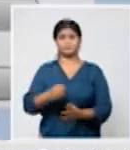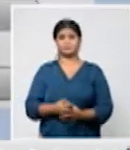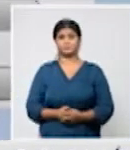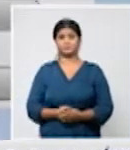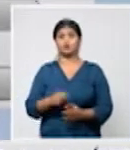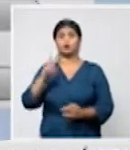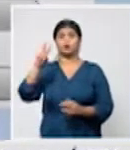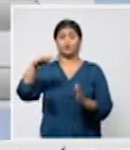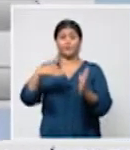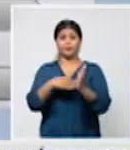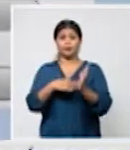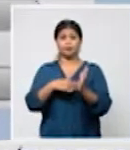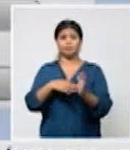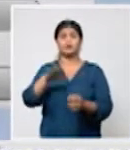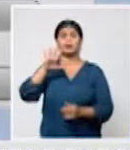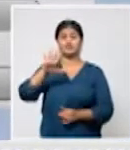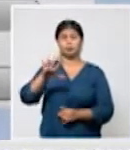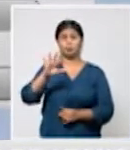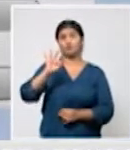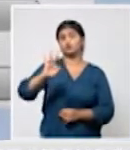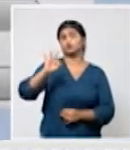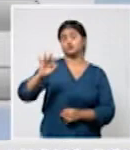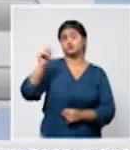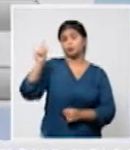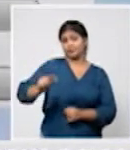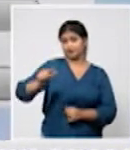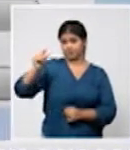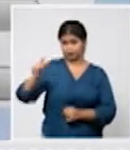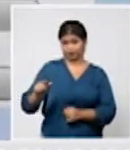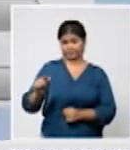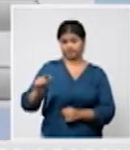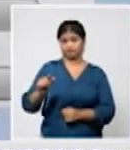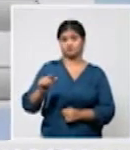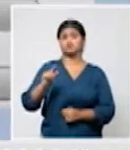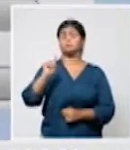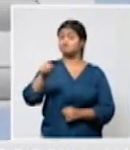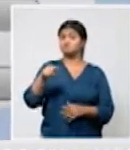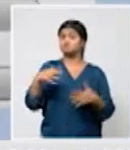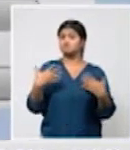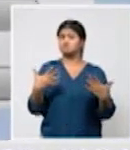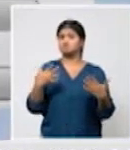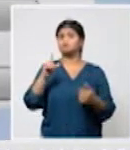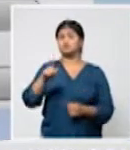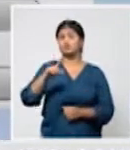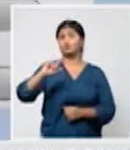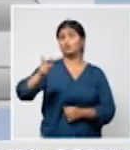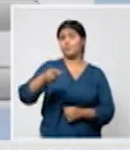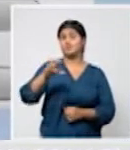2,588, or 1.01%, have tested positive for the virus.